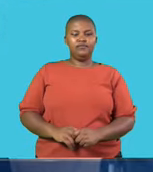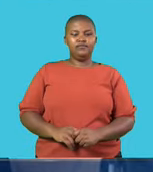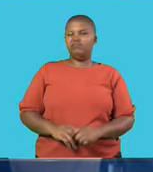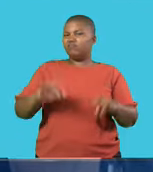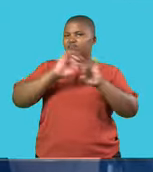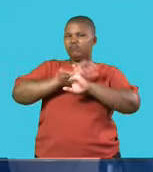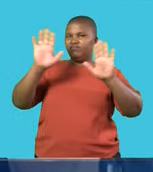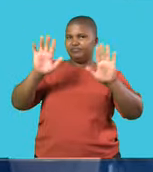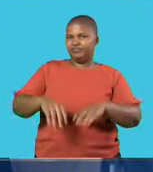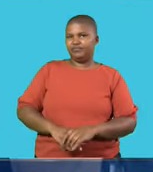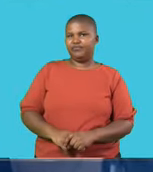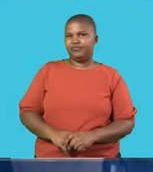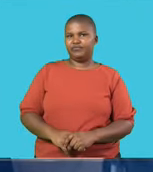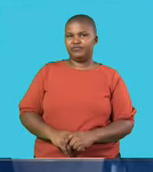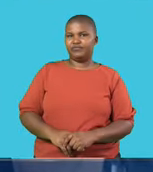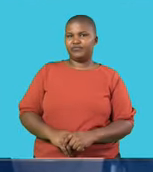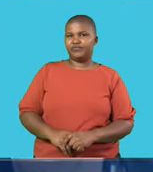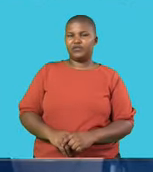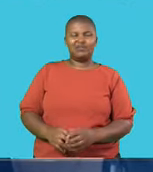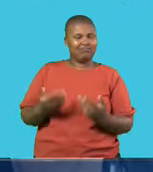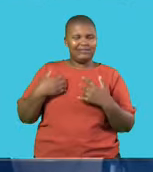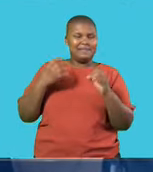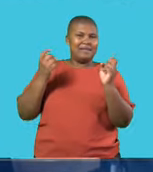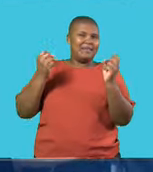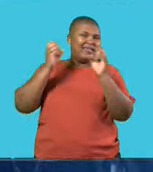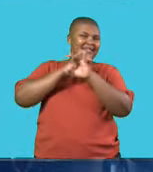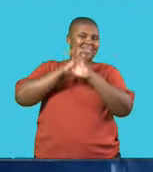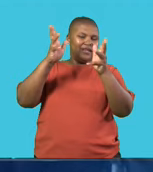Clear. It's as clear as anything.